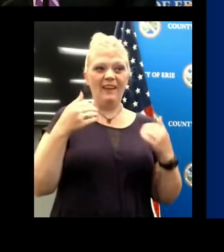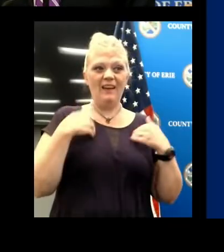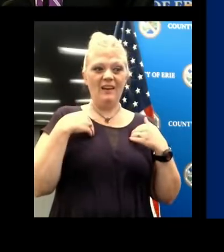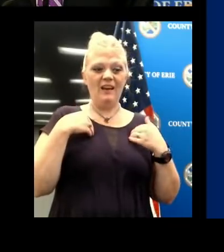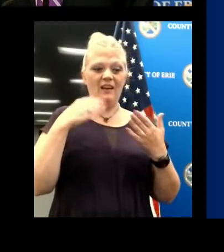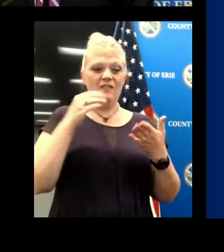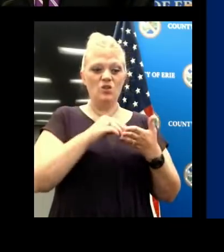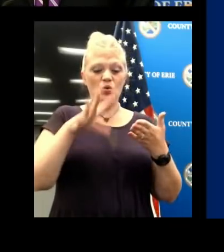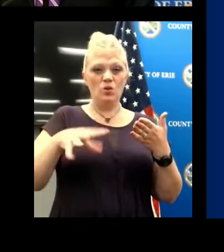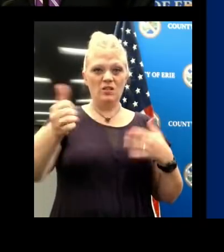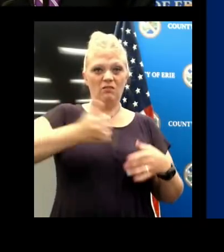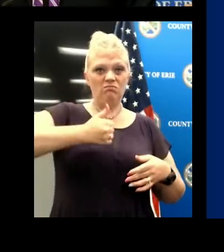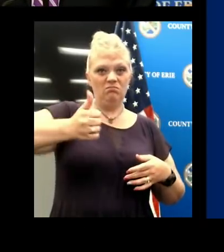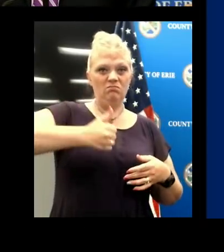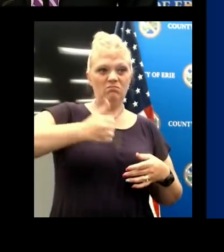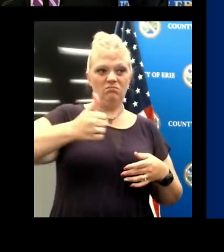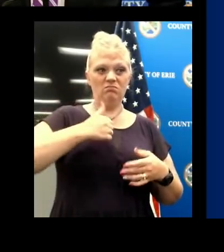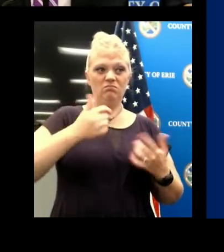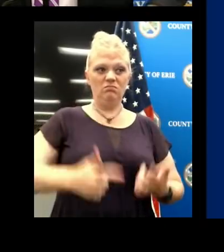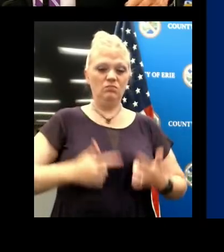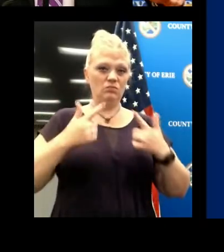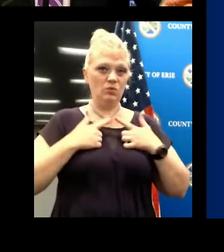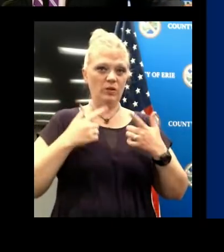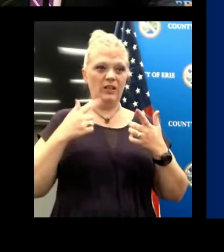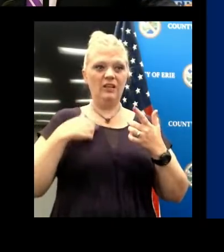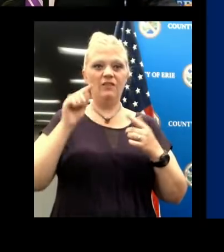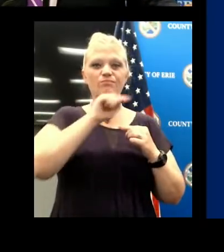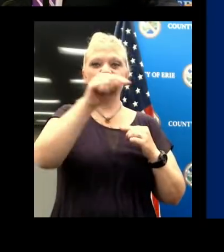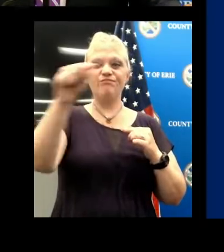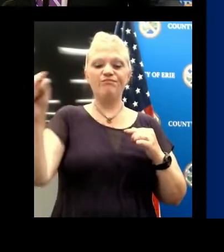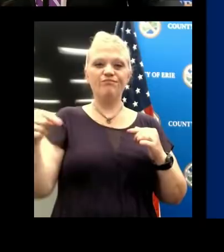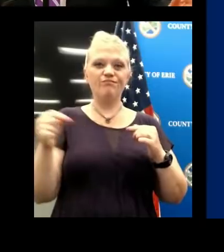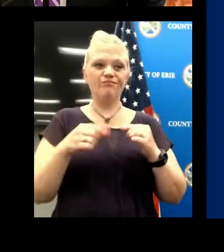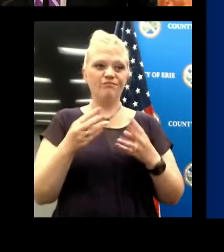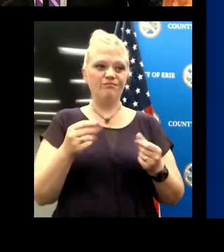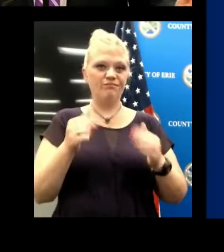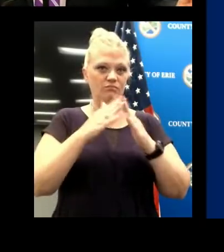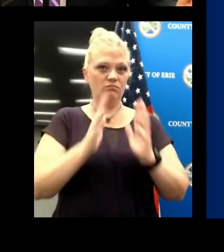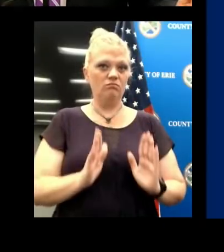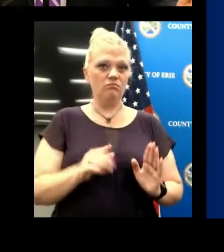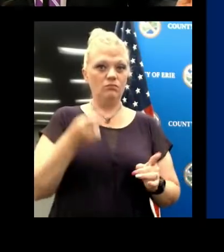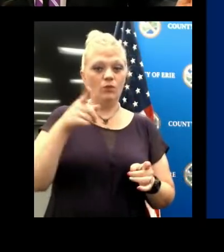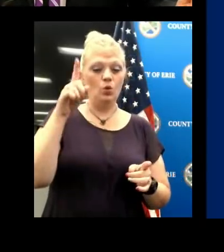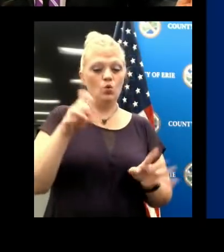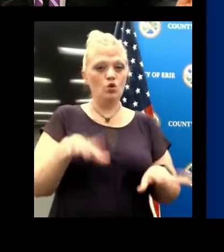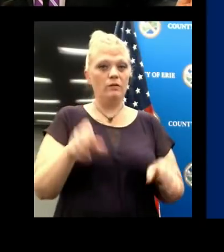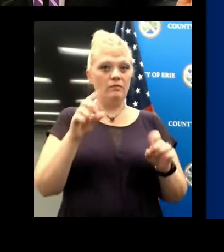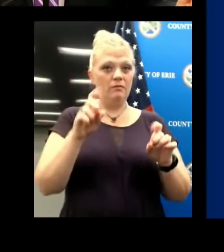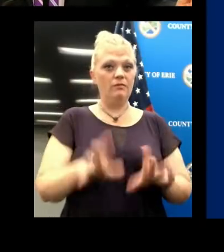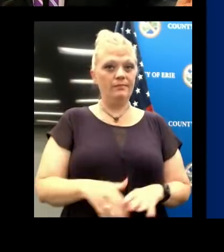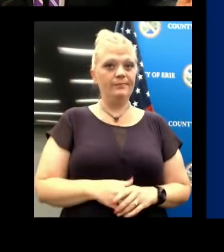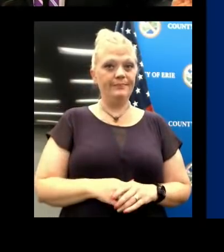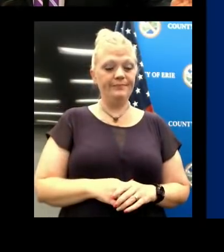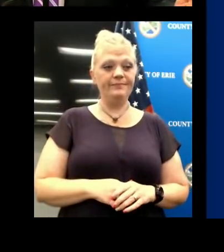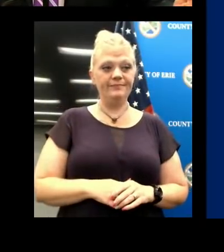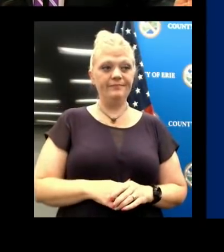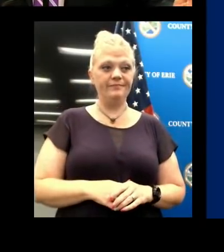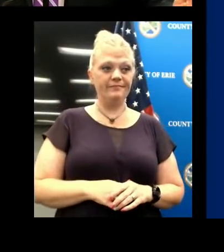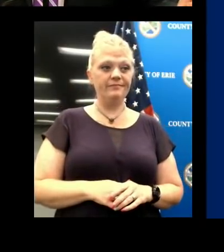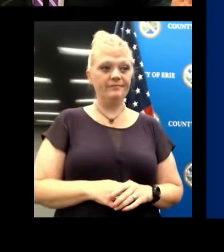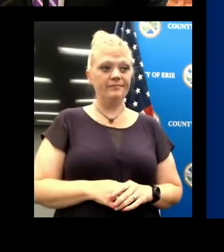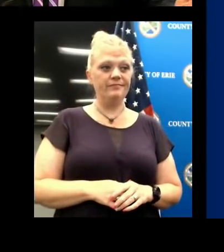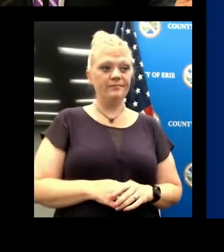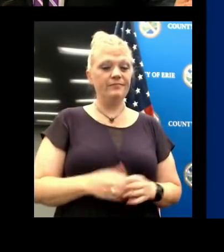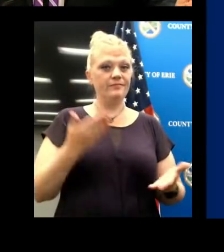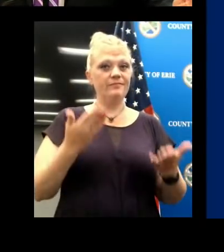that travel from outside the area to live in off-campus housing, you should get tested, because there's a chance you